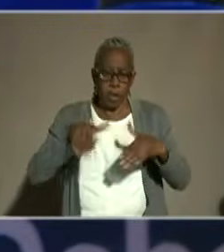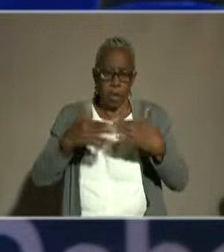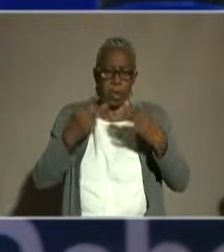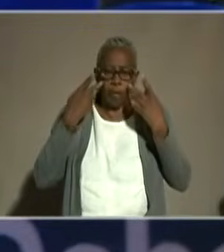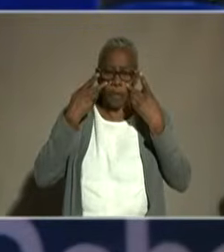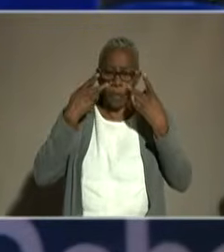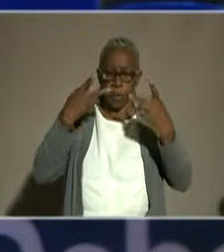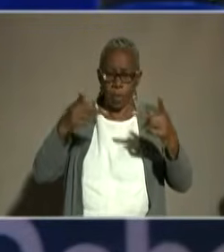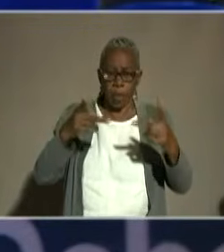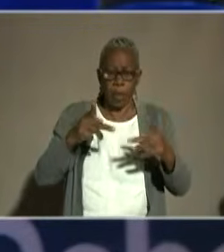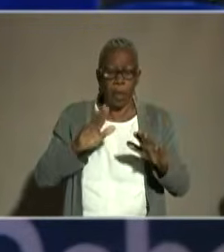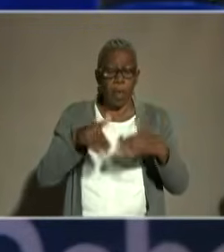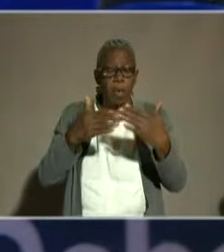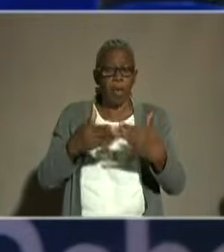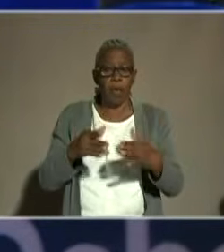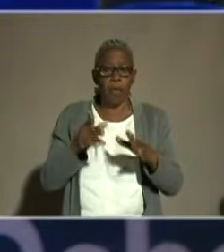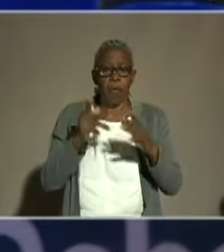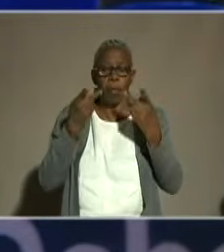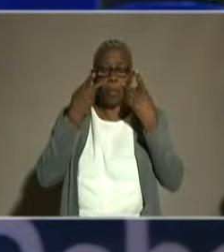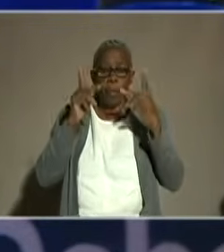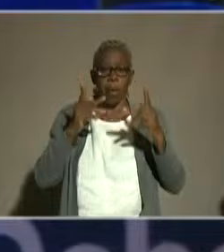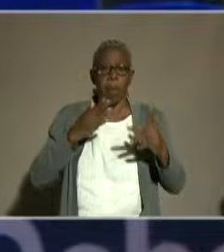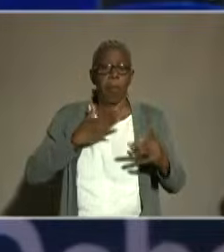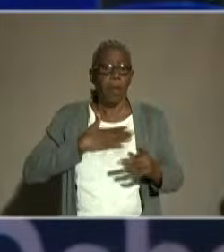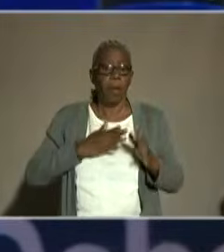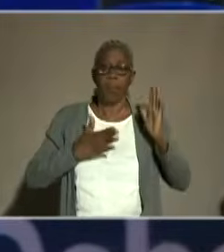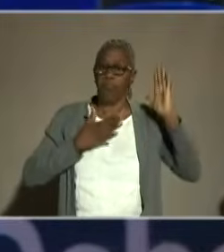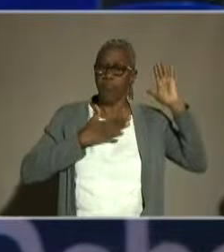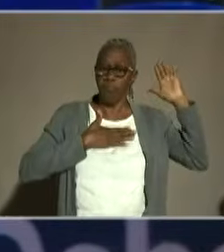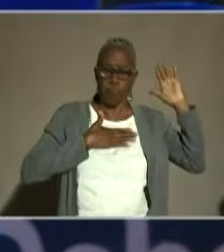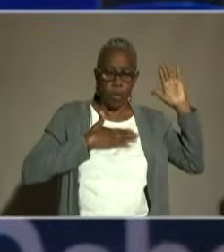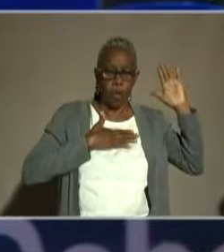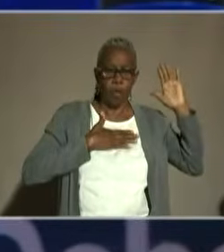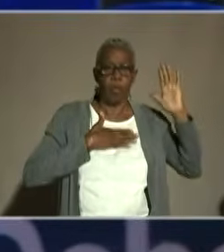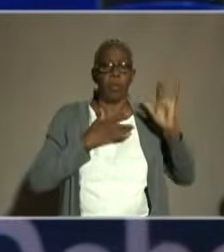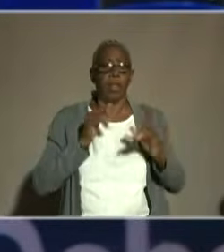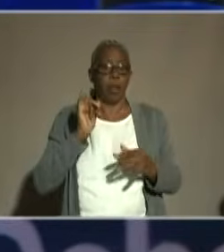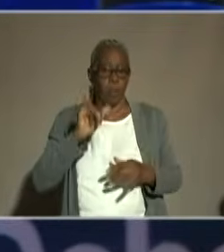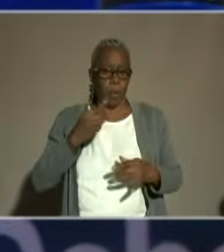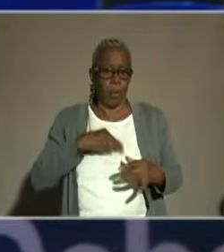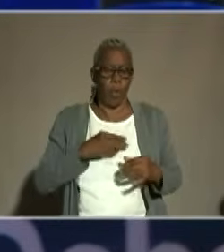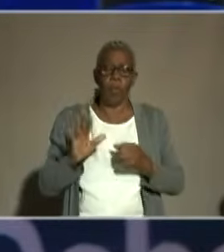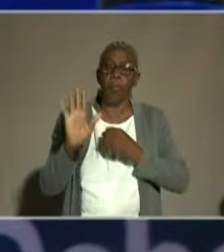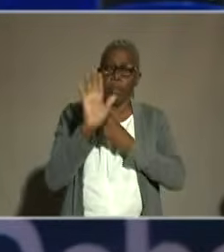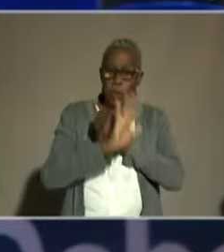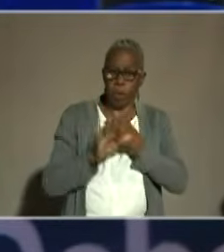my sincere commitment that we will protect the Rio Cobre.